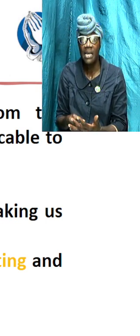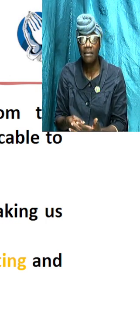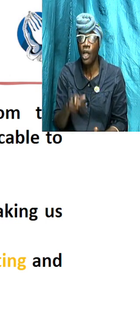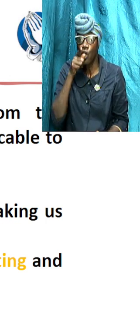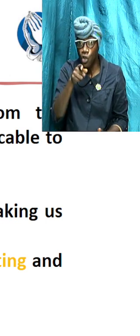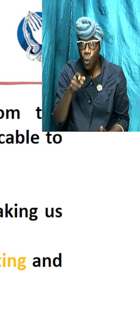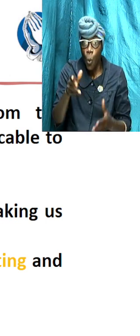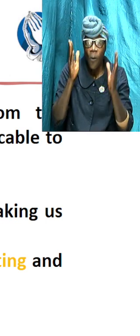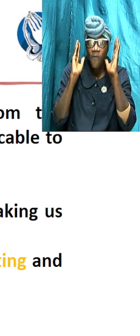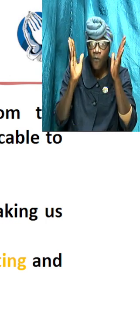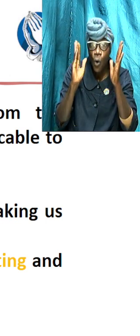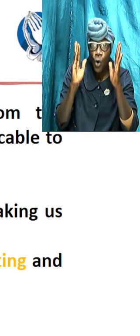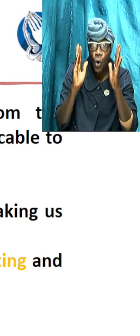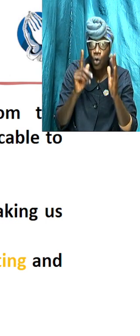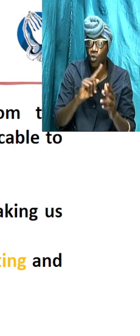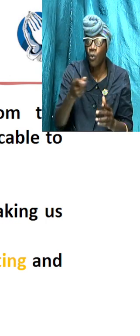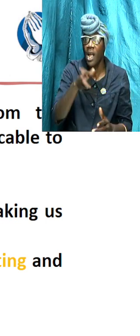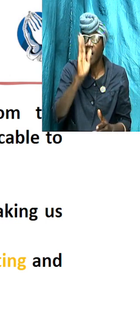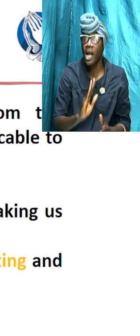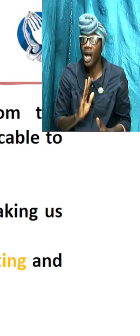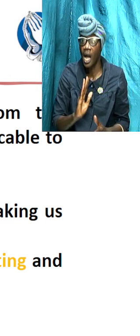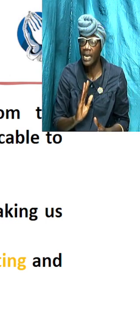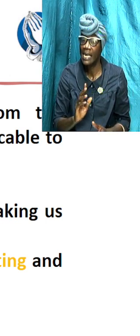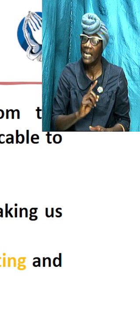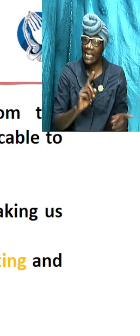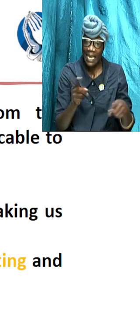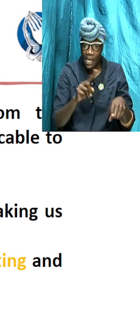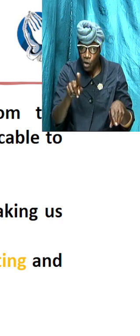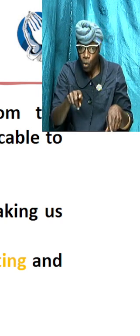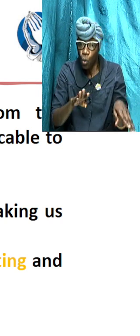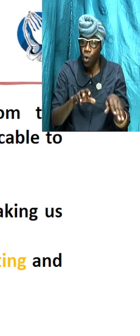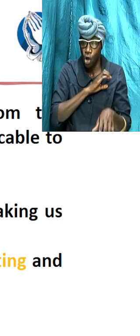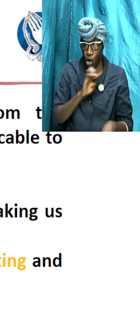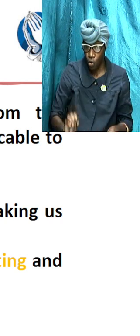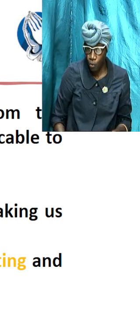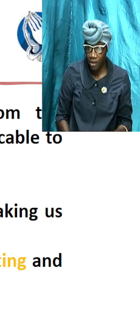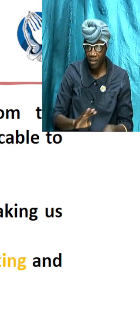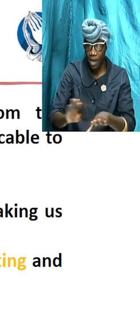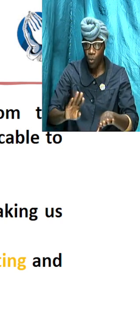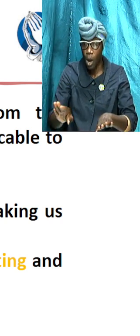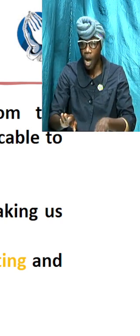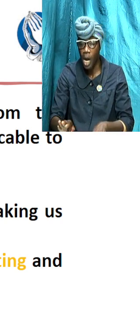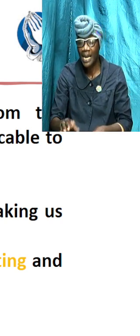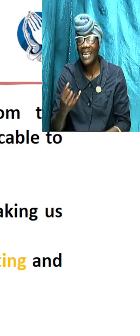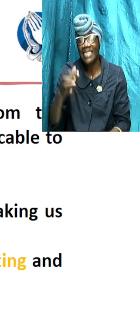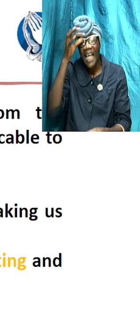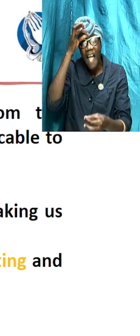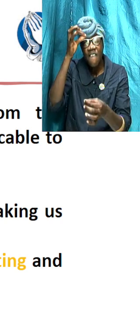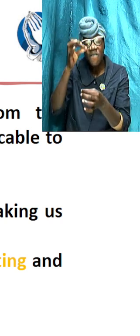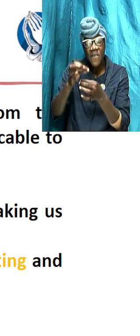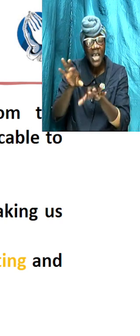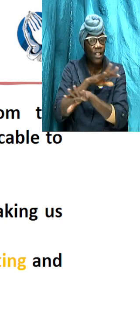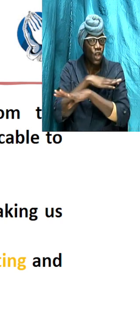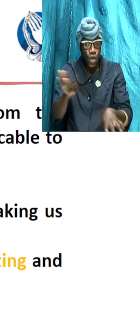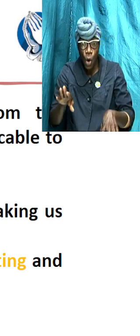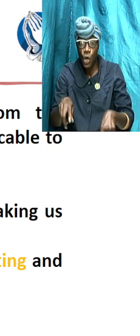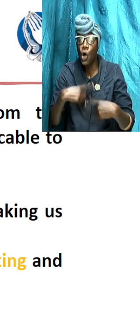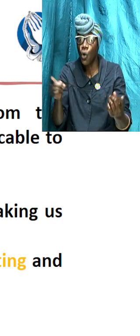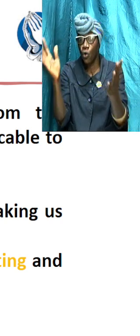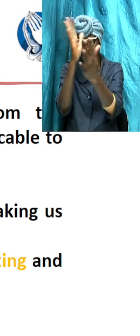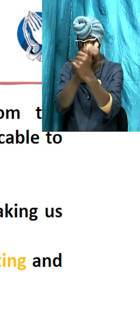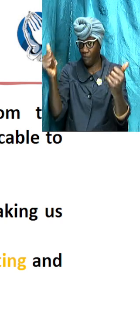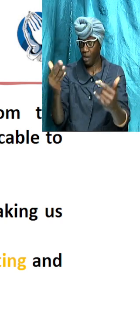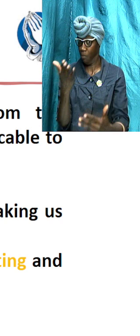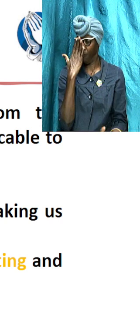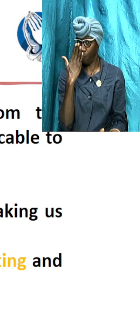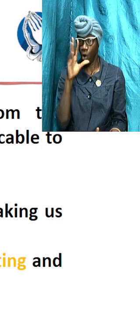focused on where God is taking us, our walk, our Christian walk, it should be one of faith. Amen. Because none of us have been to heaven before. Just